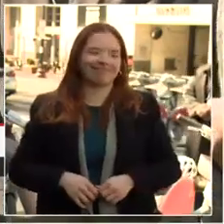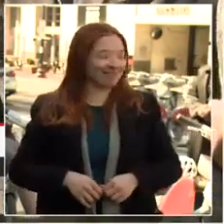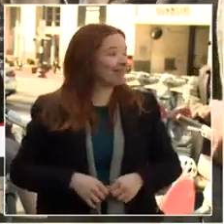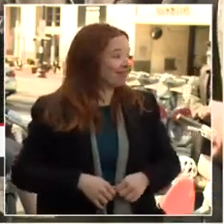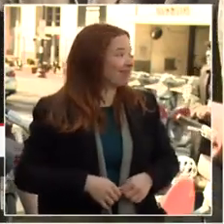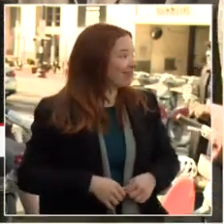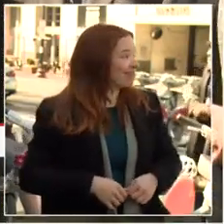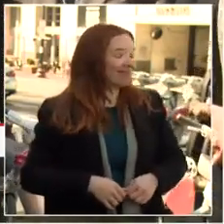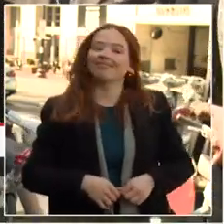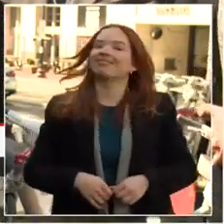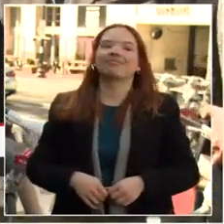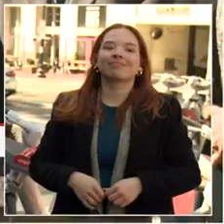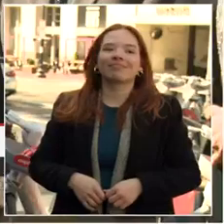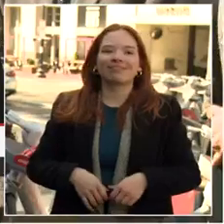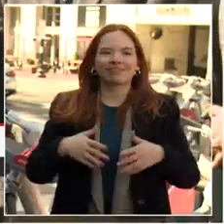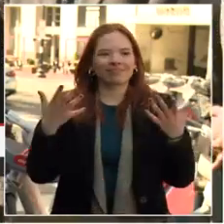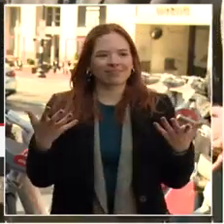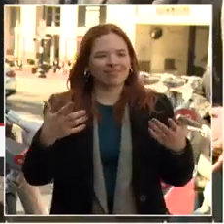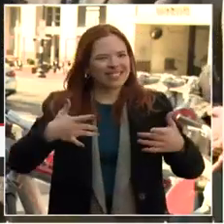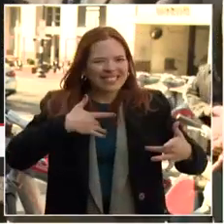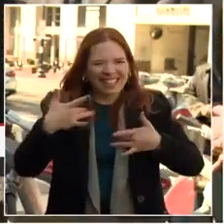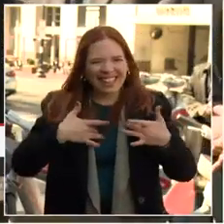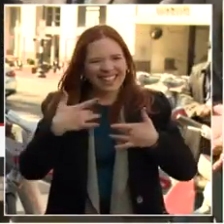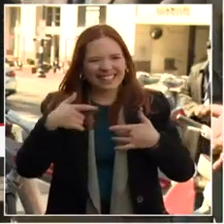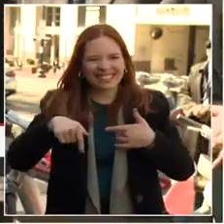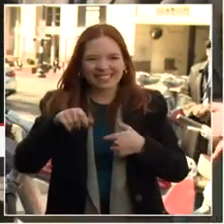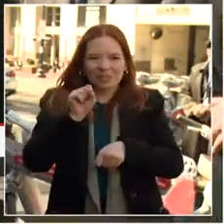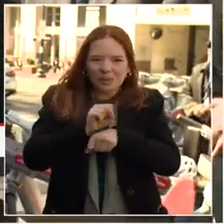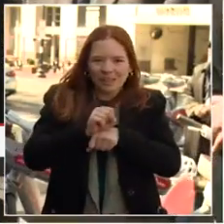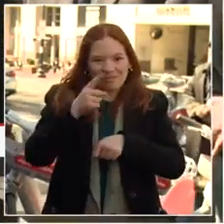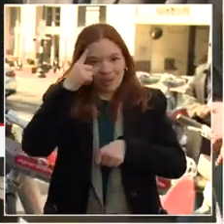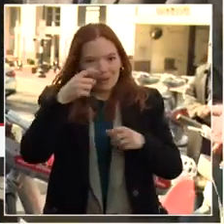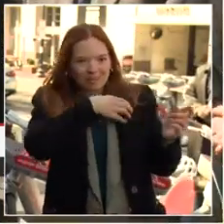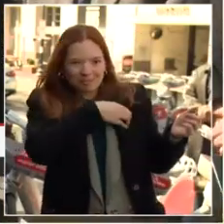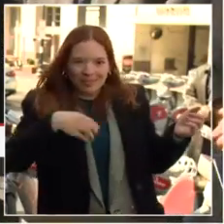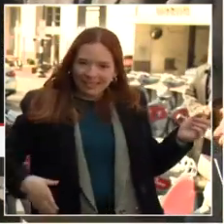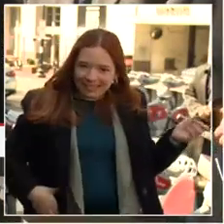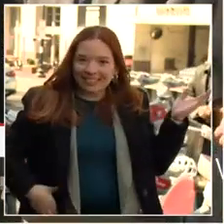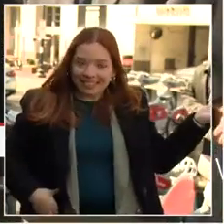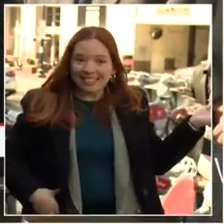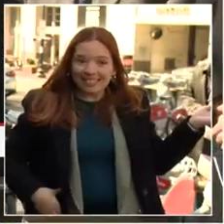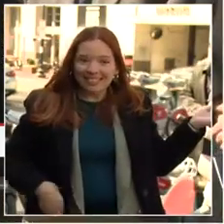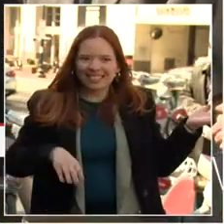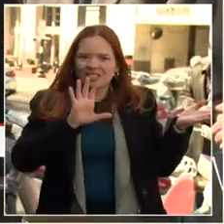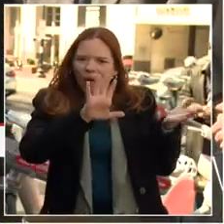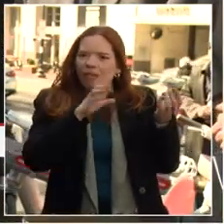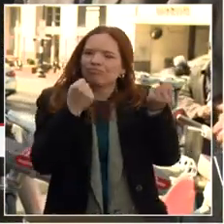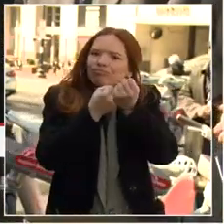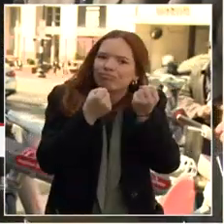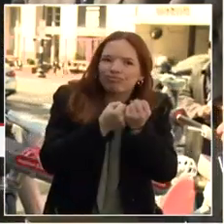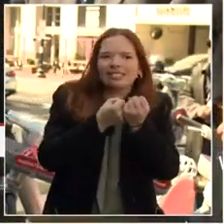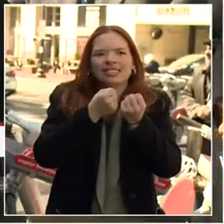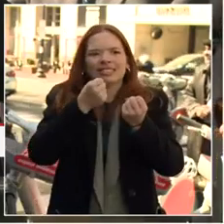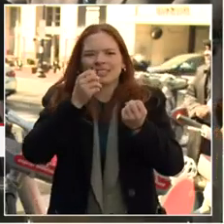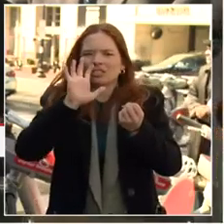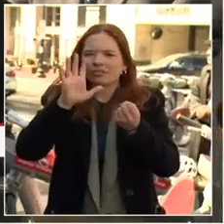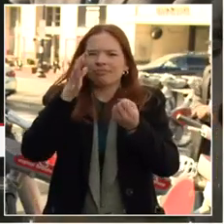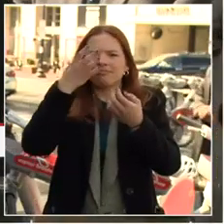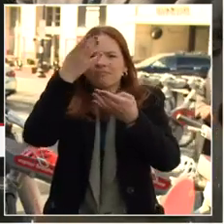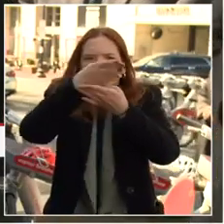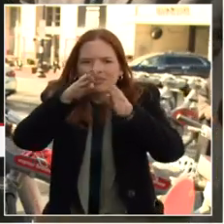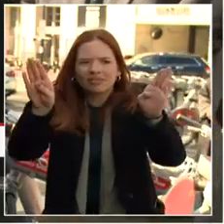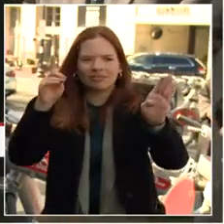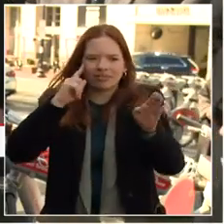You know, it always feels great to work for a mayor that genuinely champions safety, innovation, and projects that include